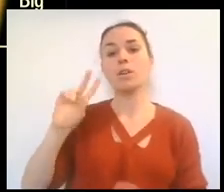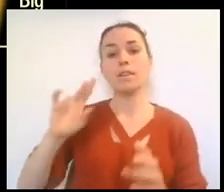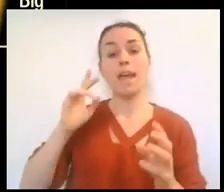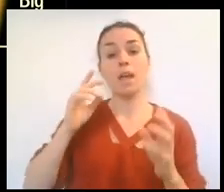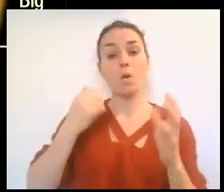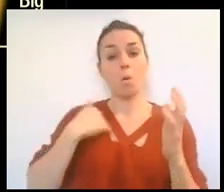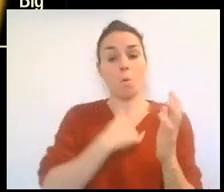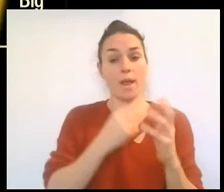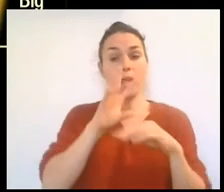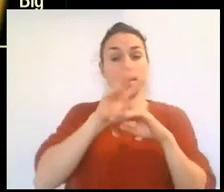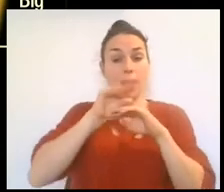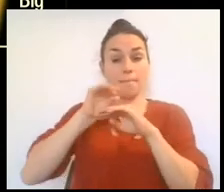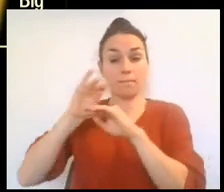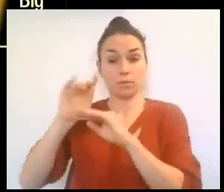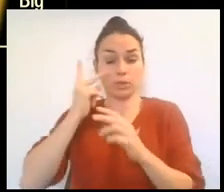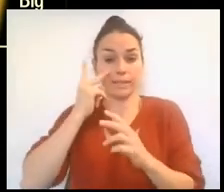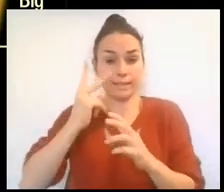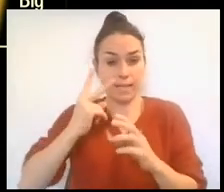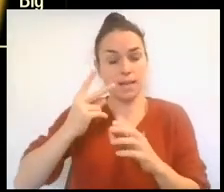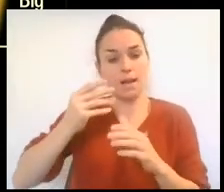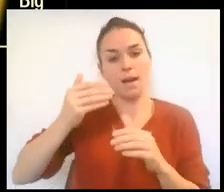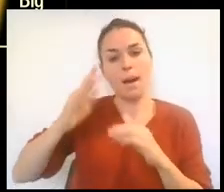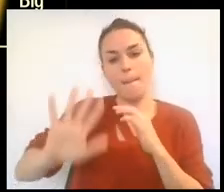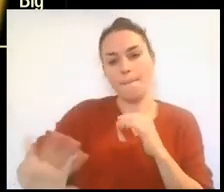a billion and a half years from the Big Bang.